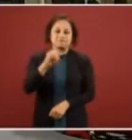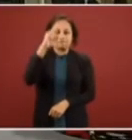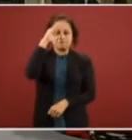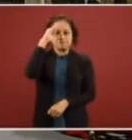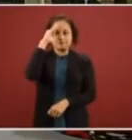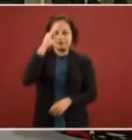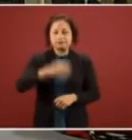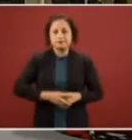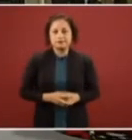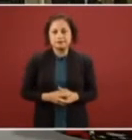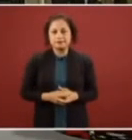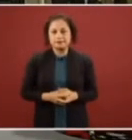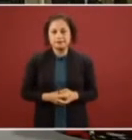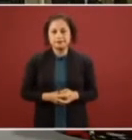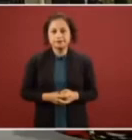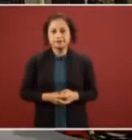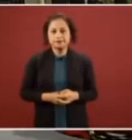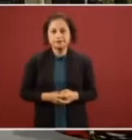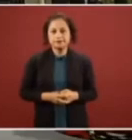Ella. Her.